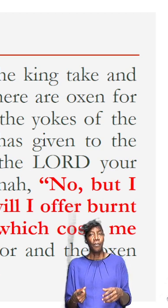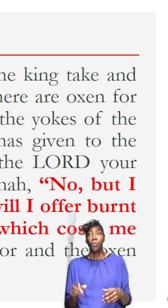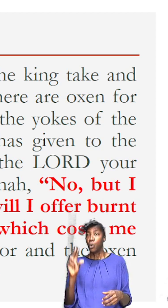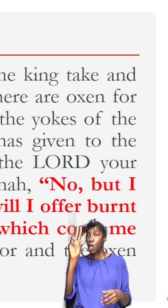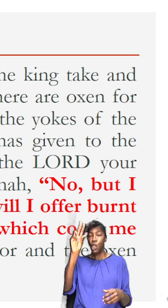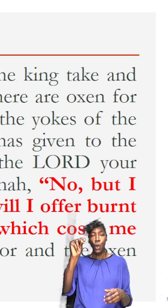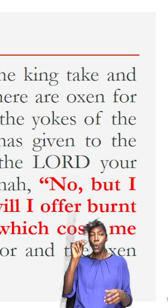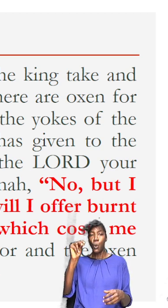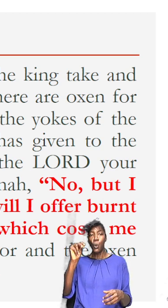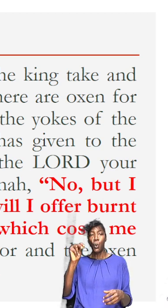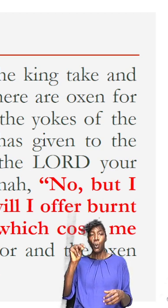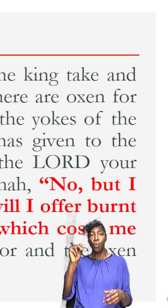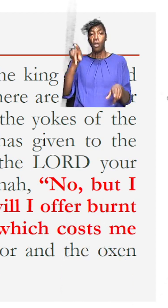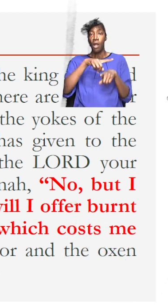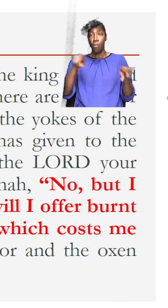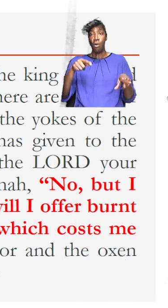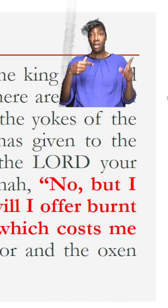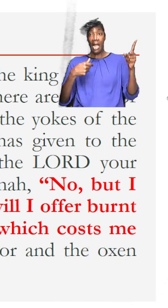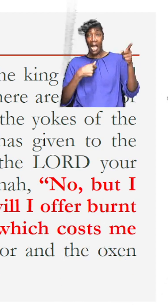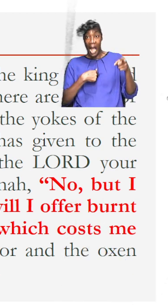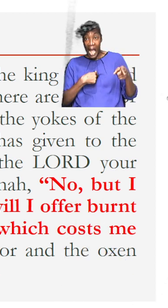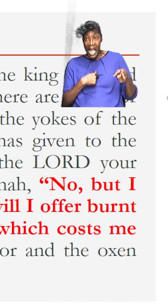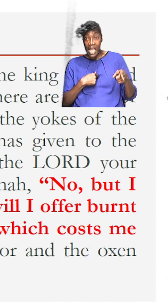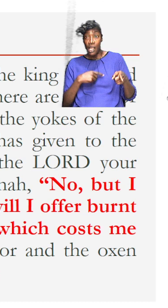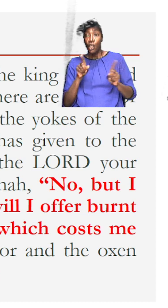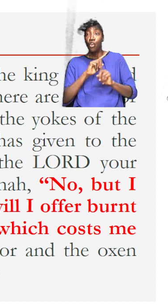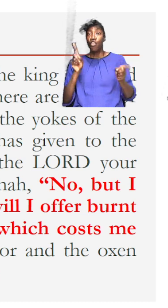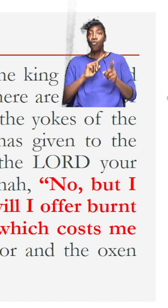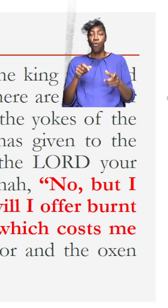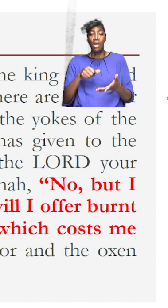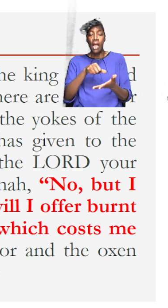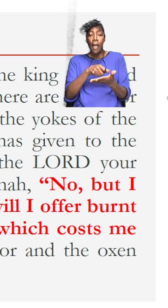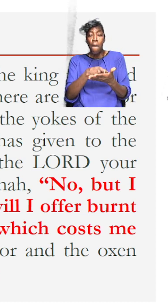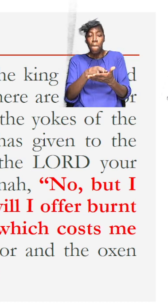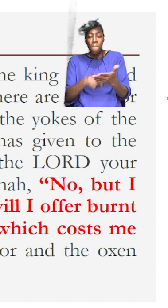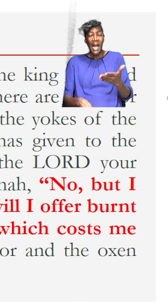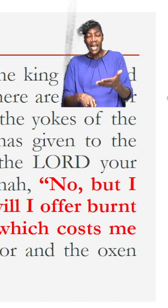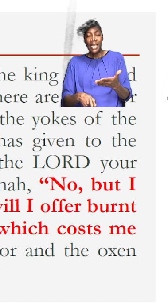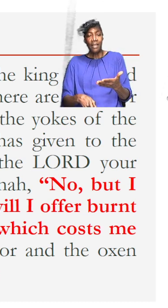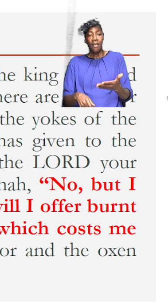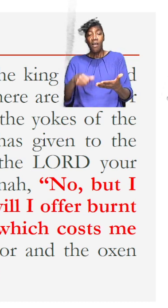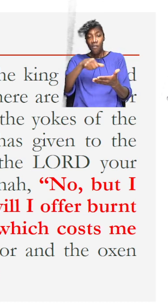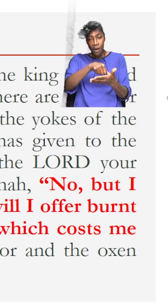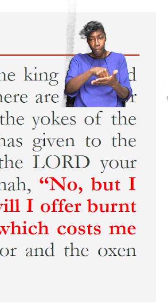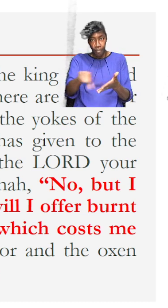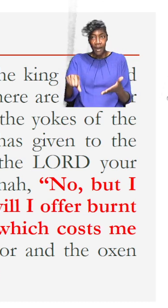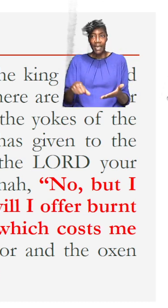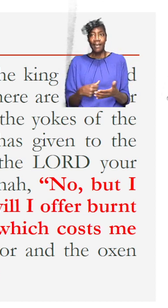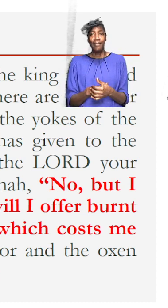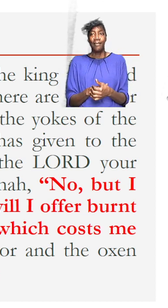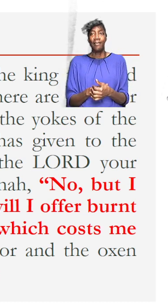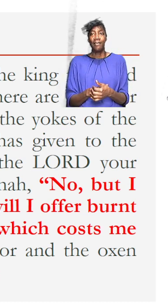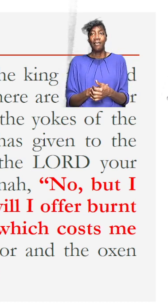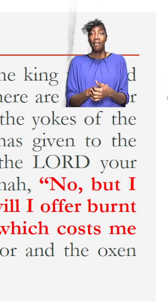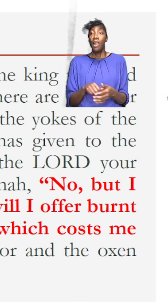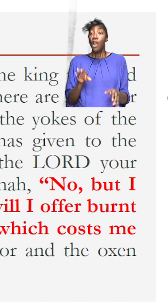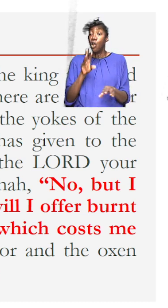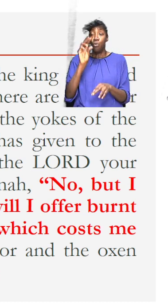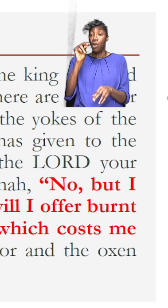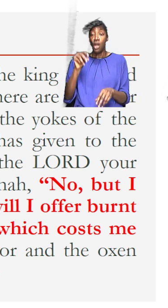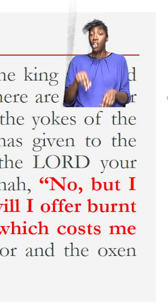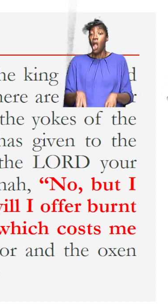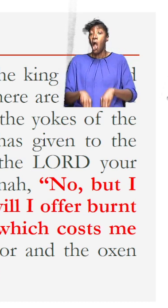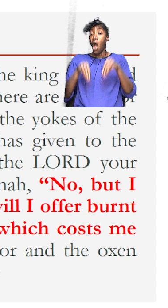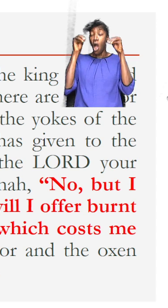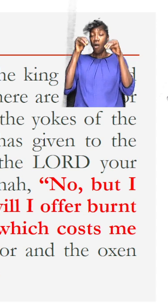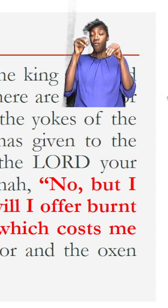no, but I will surely buy it from you for a price. Nor will I offer burnt